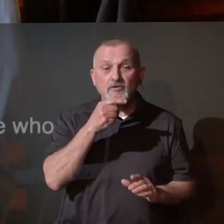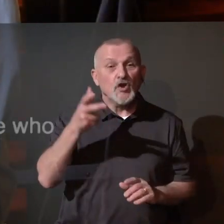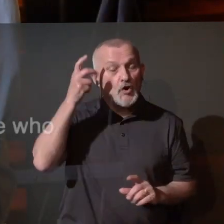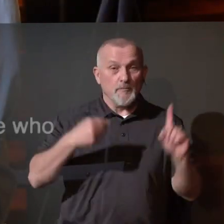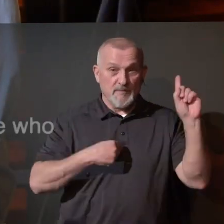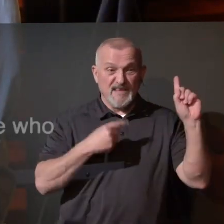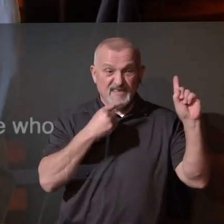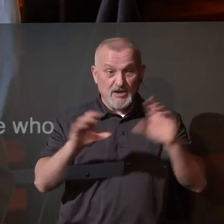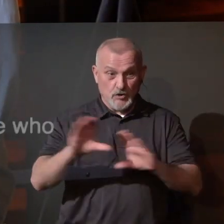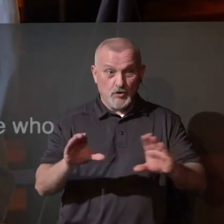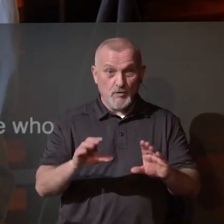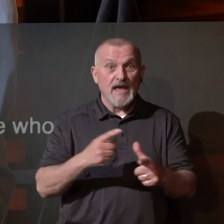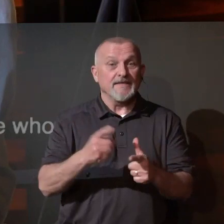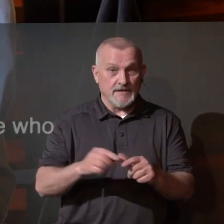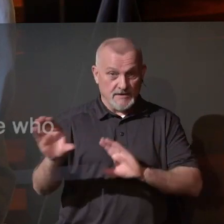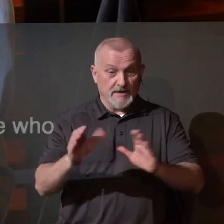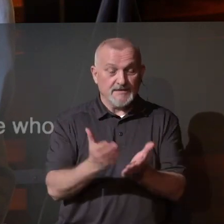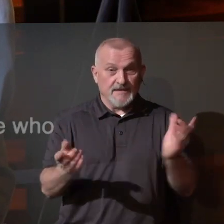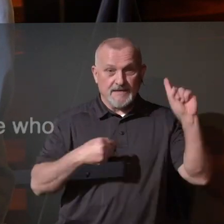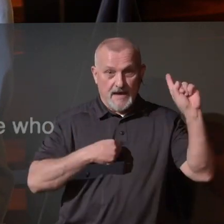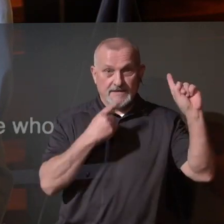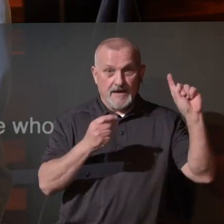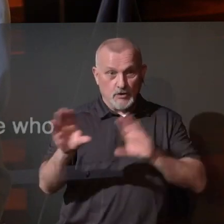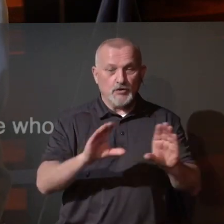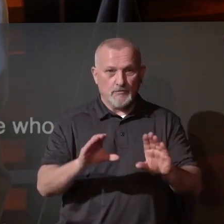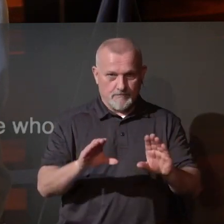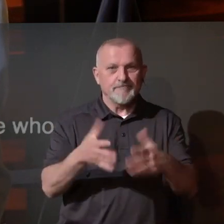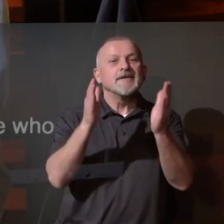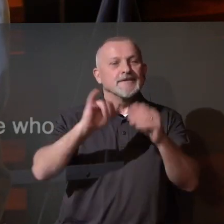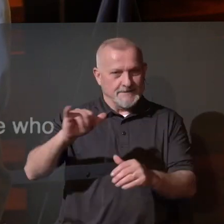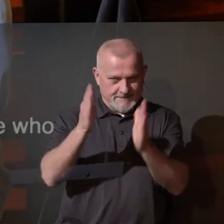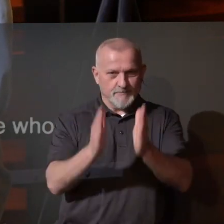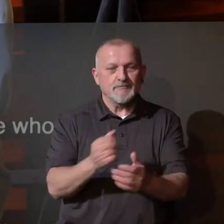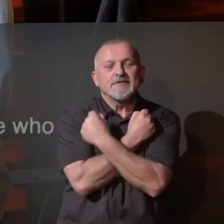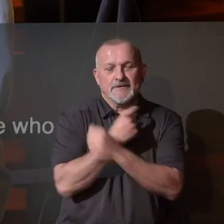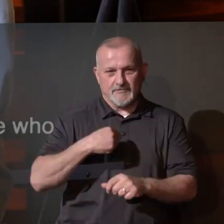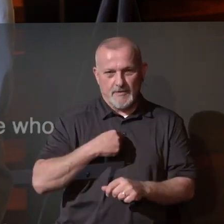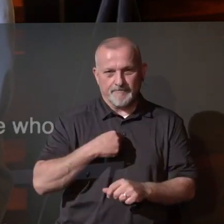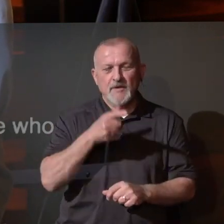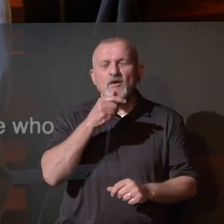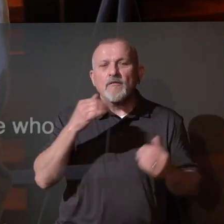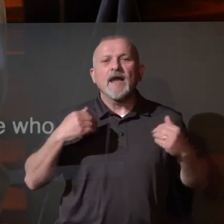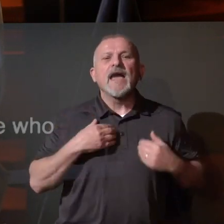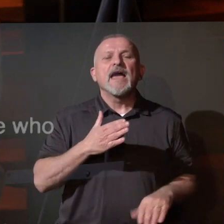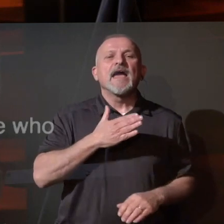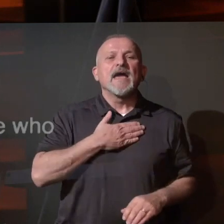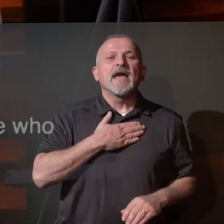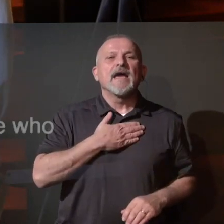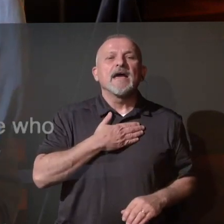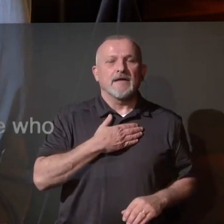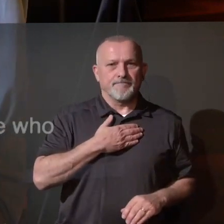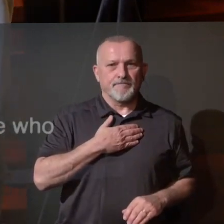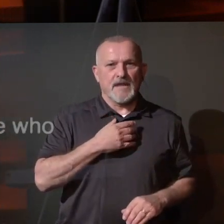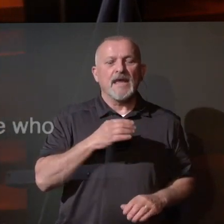do, and then does what I've told him to do, that's the person that loves me. Whoever has my commands and keeps them is the one